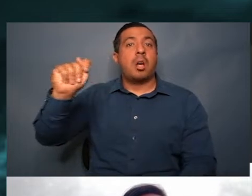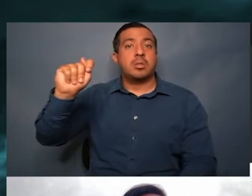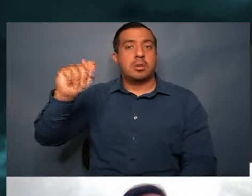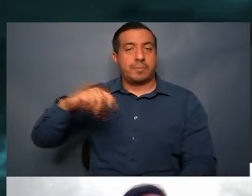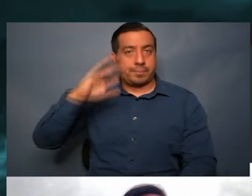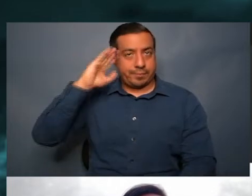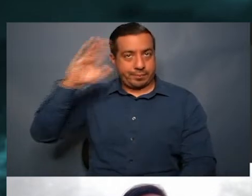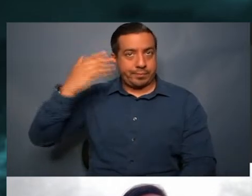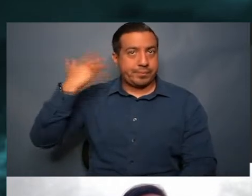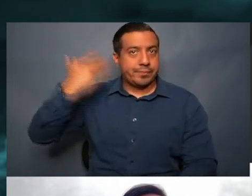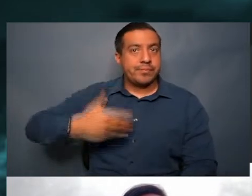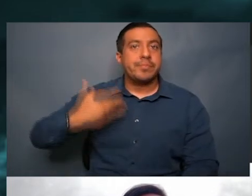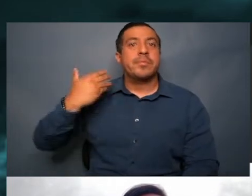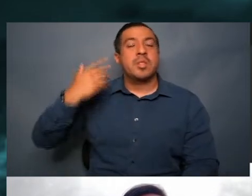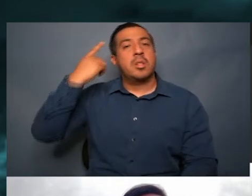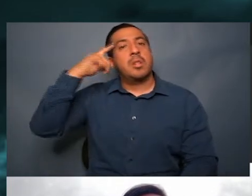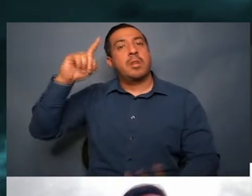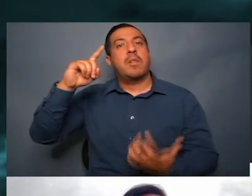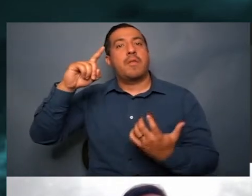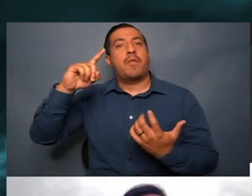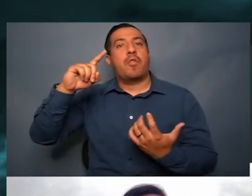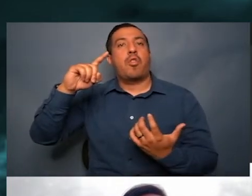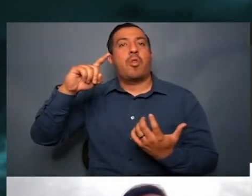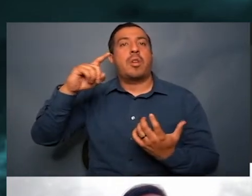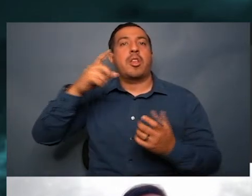Hi, Scott DeFuria, Emergency Manager for Galveston County.